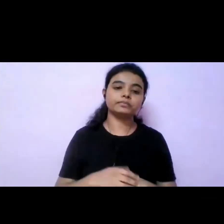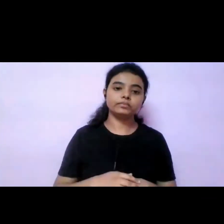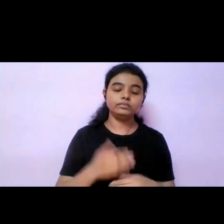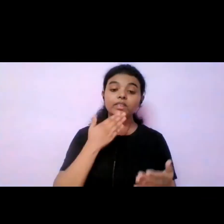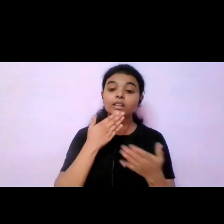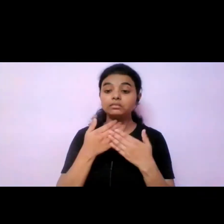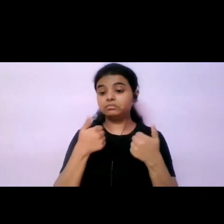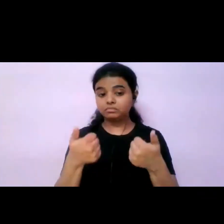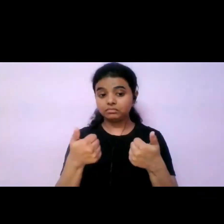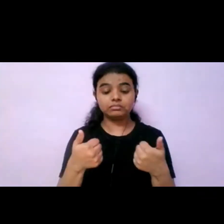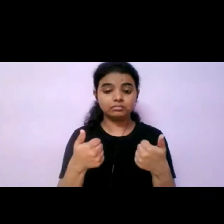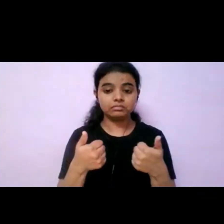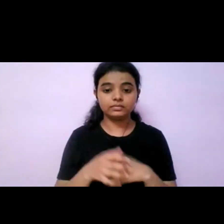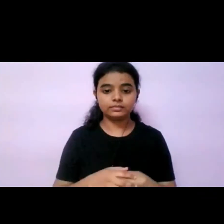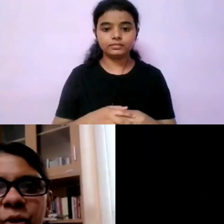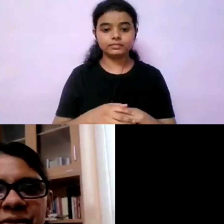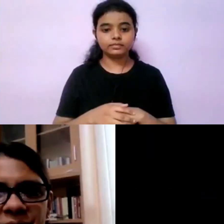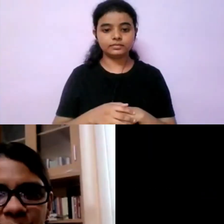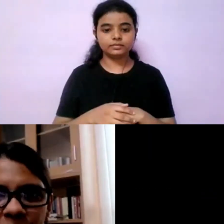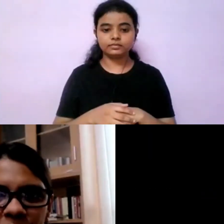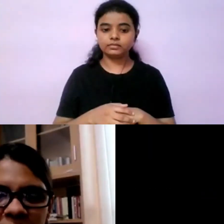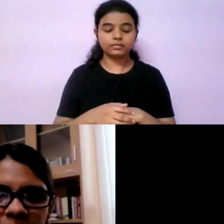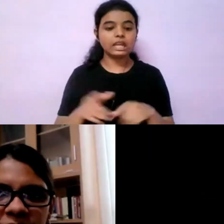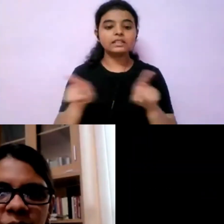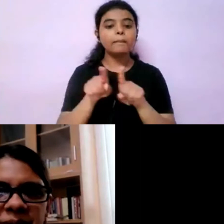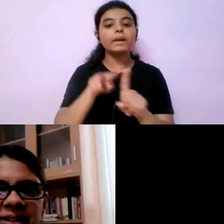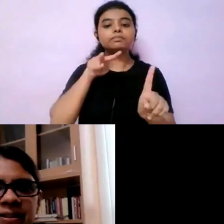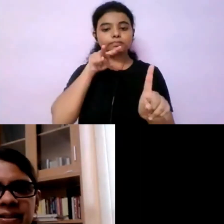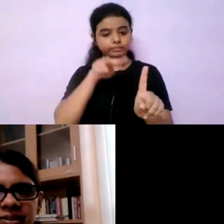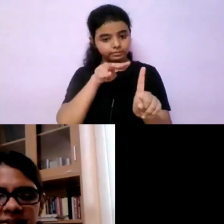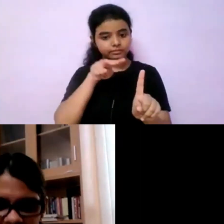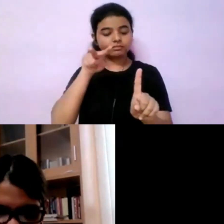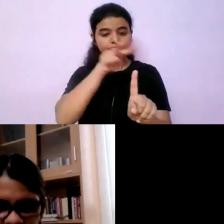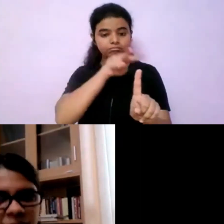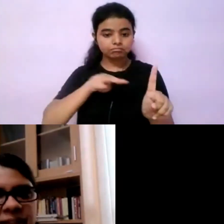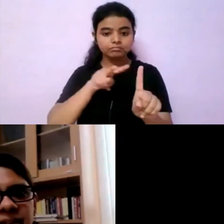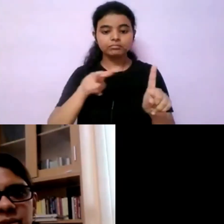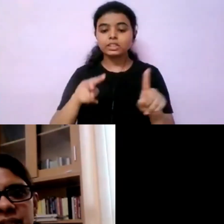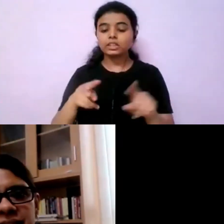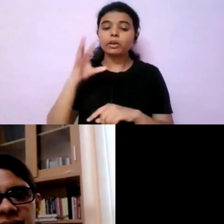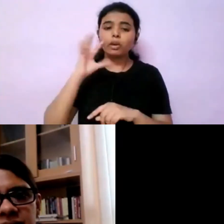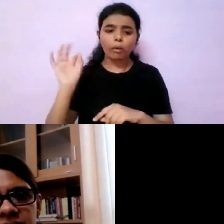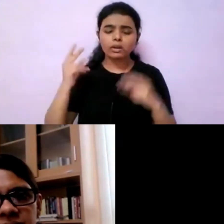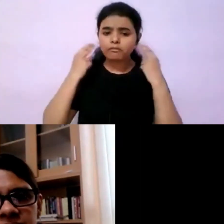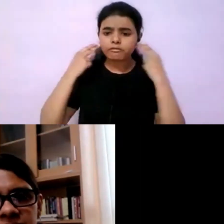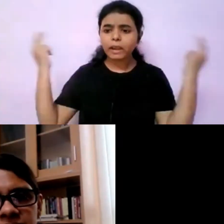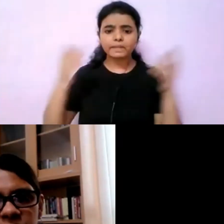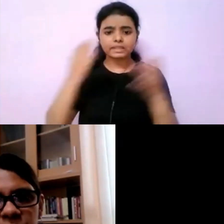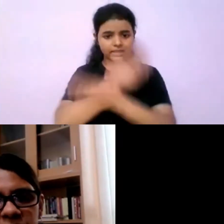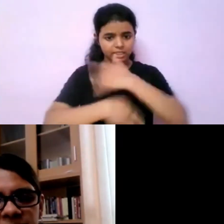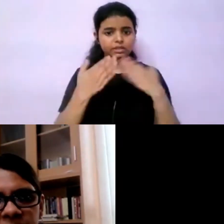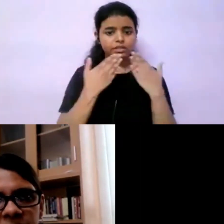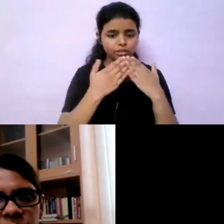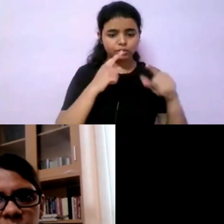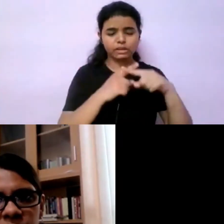That was an overview of some of the dominant trends within disability studies research,